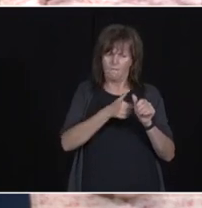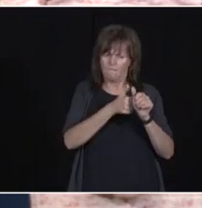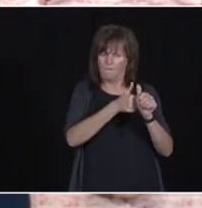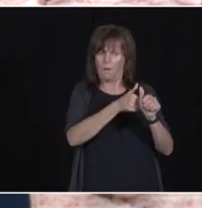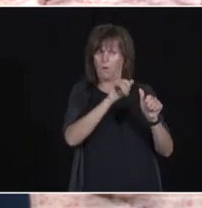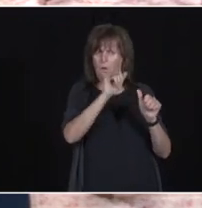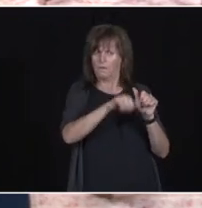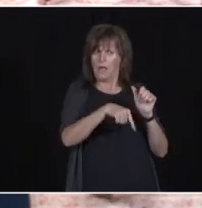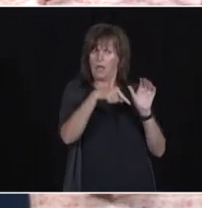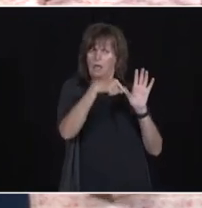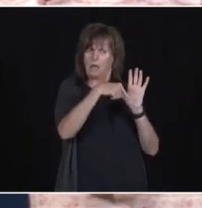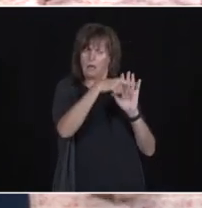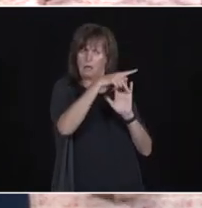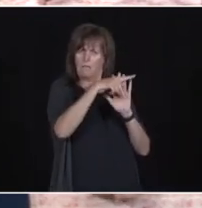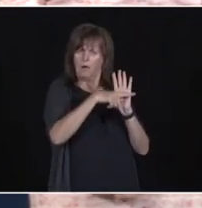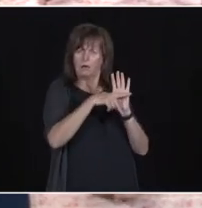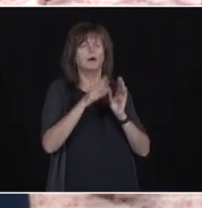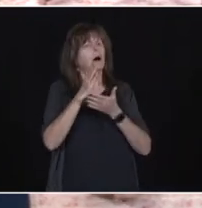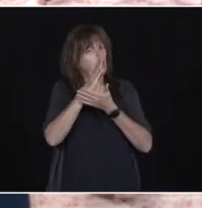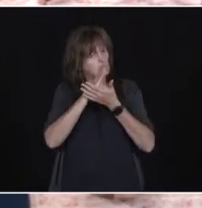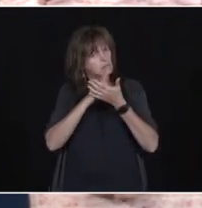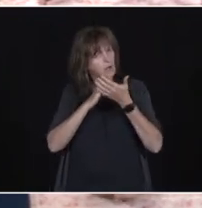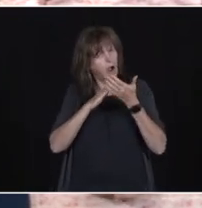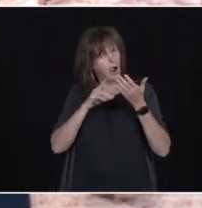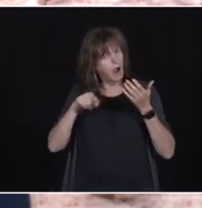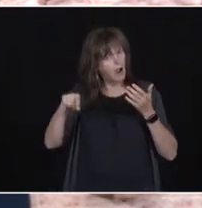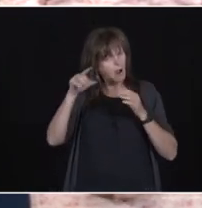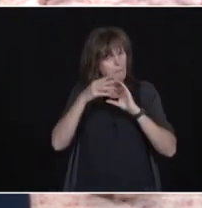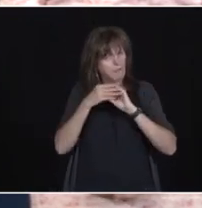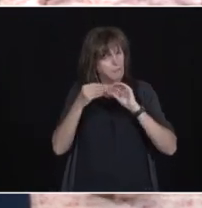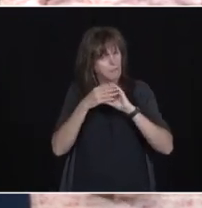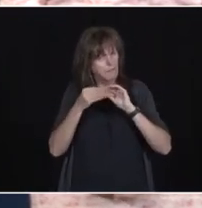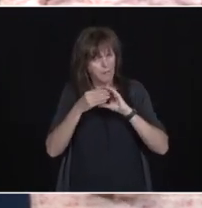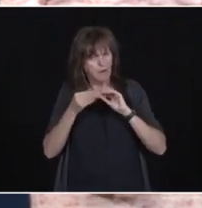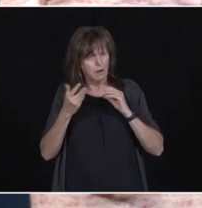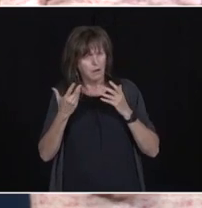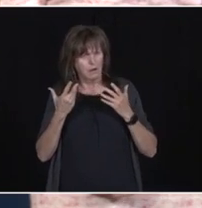them to travel 20 minutes and book an appointment, or private testing costing